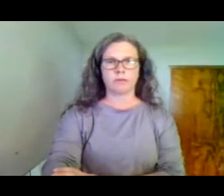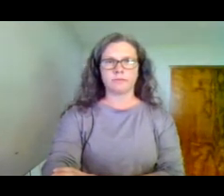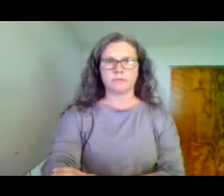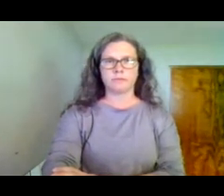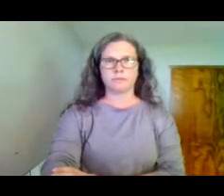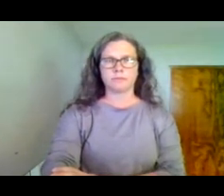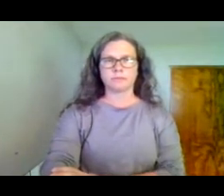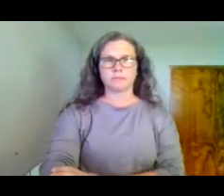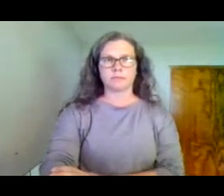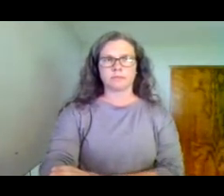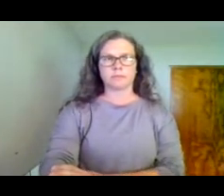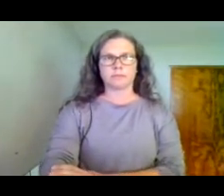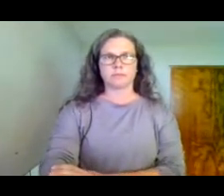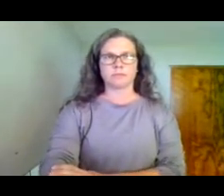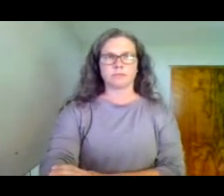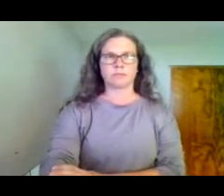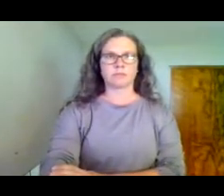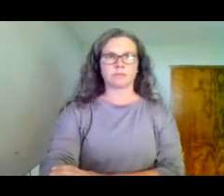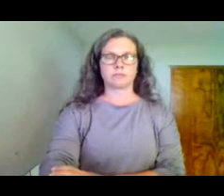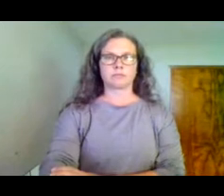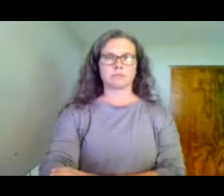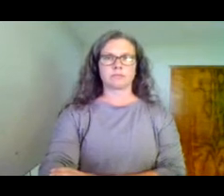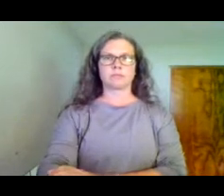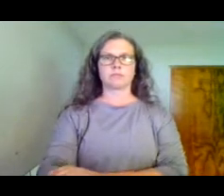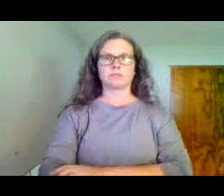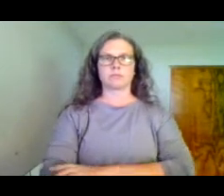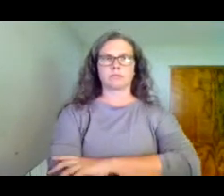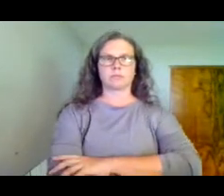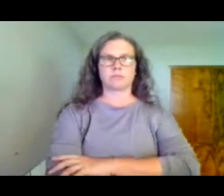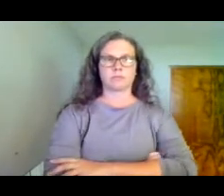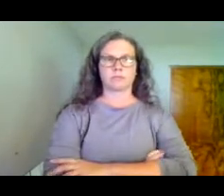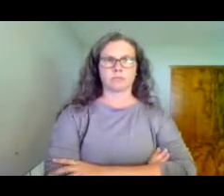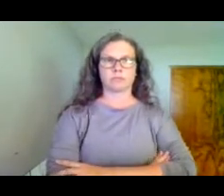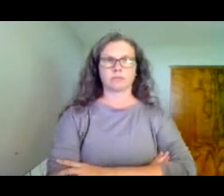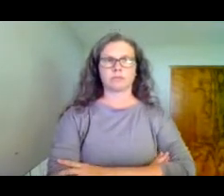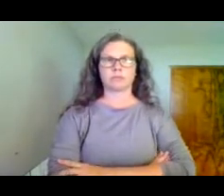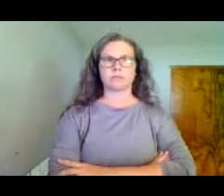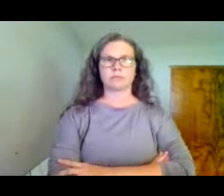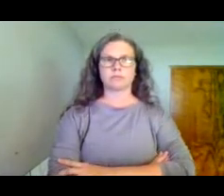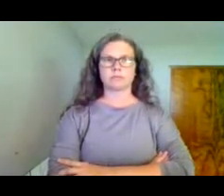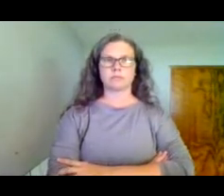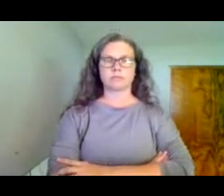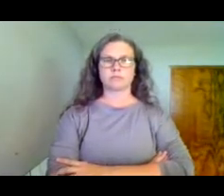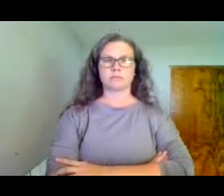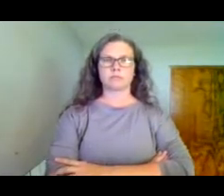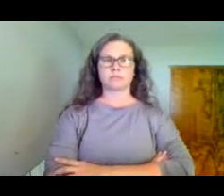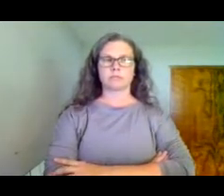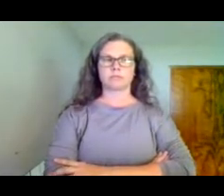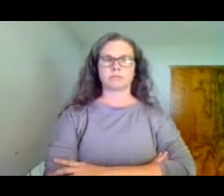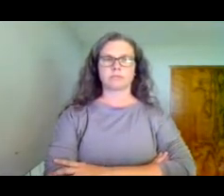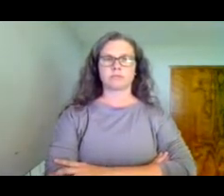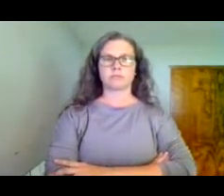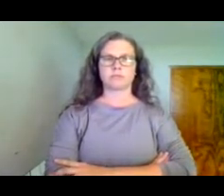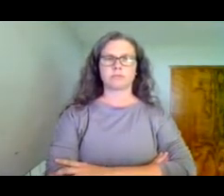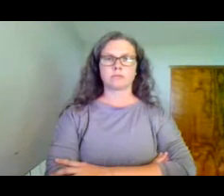plug planting, some bare root planting, and some seeding. And this is a photo a couple years ago just showing